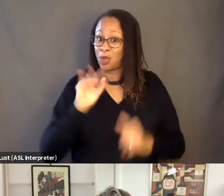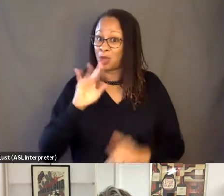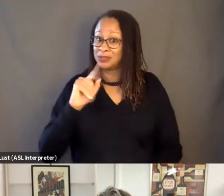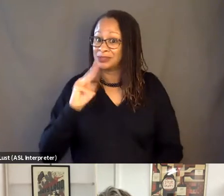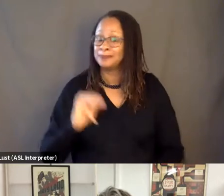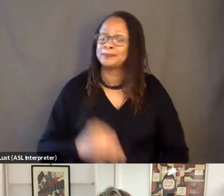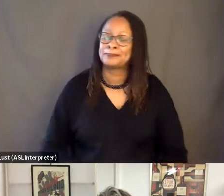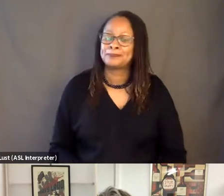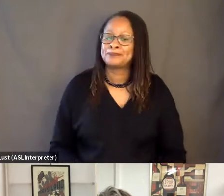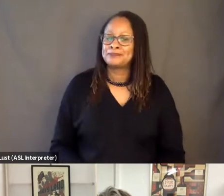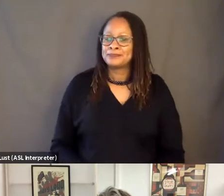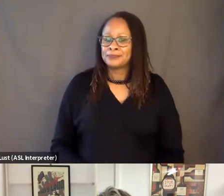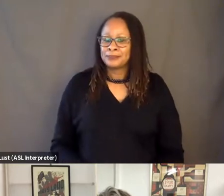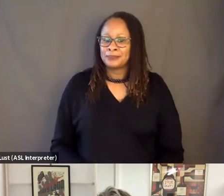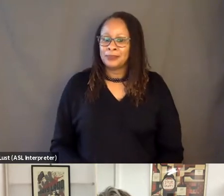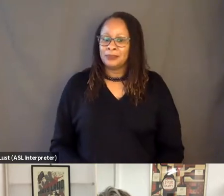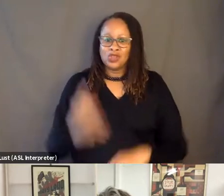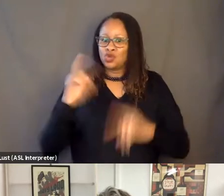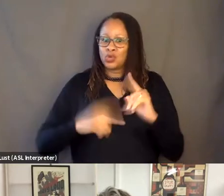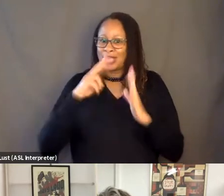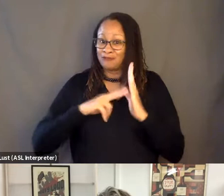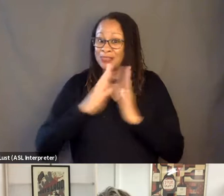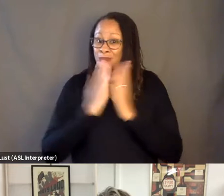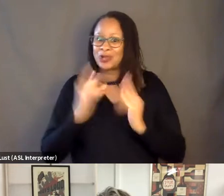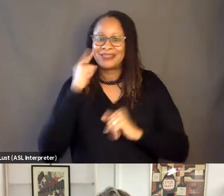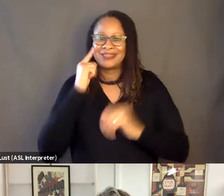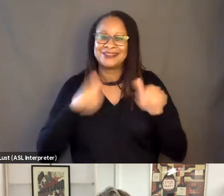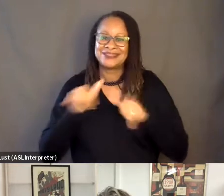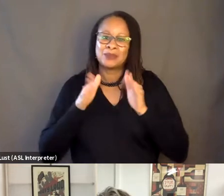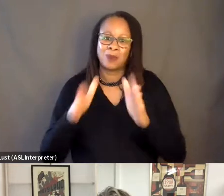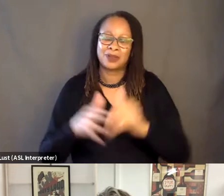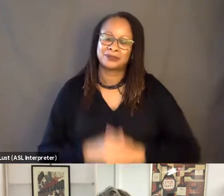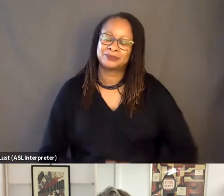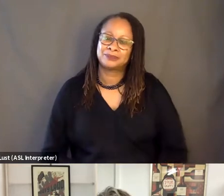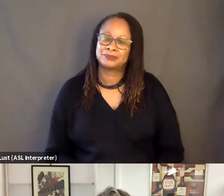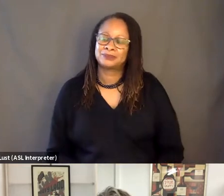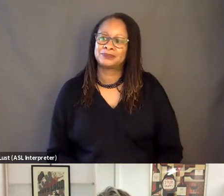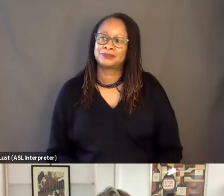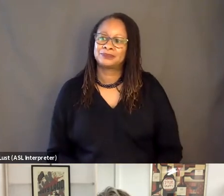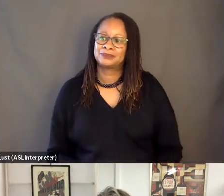And you cannot read it and think the same way.